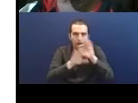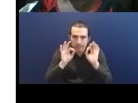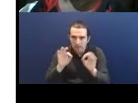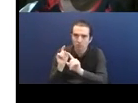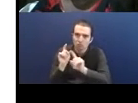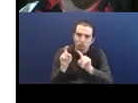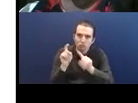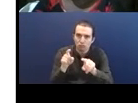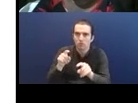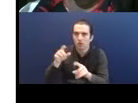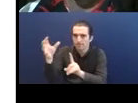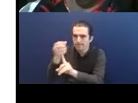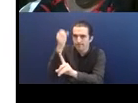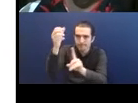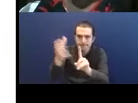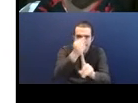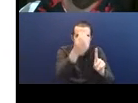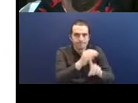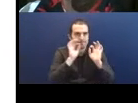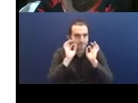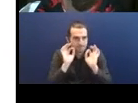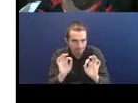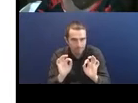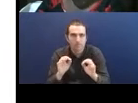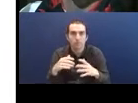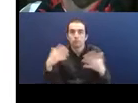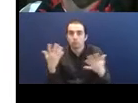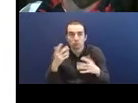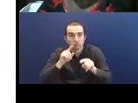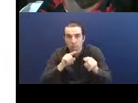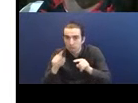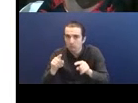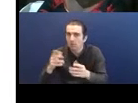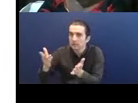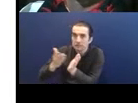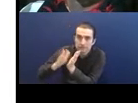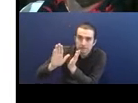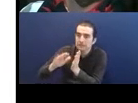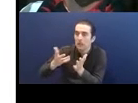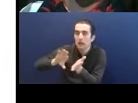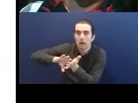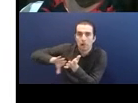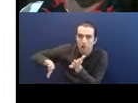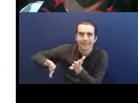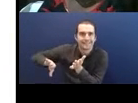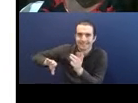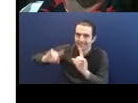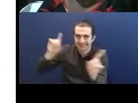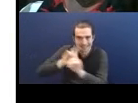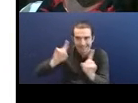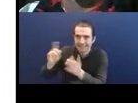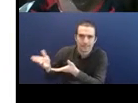It seeks to enable communities, systems, and structures to combat discrimination, including